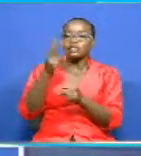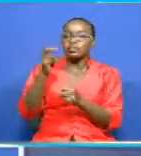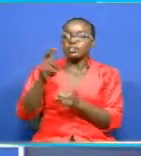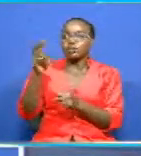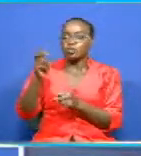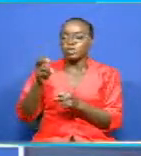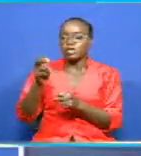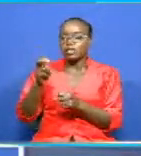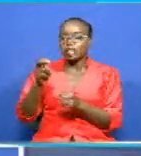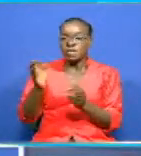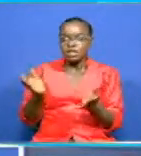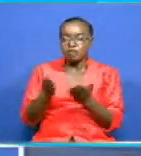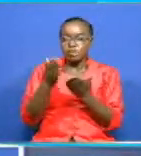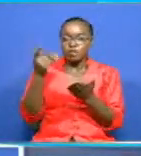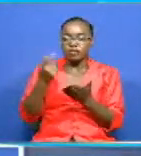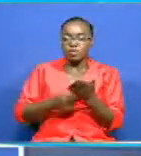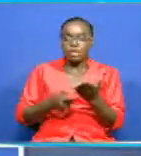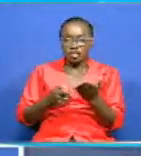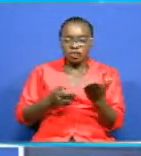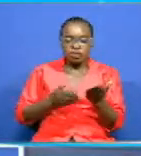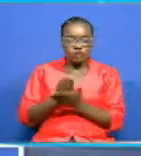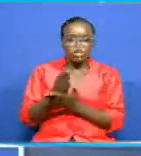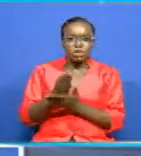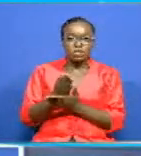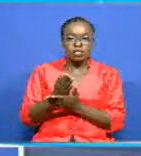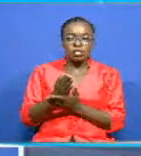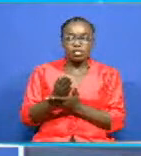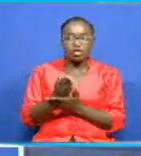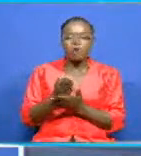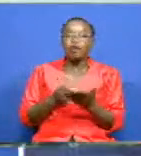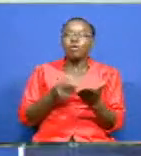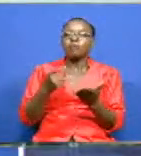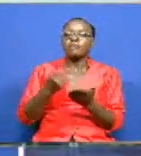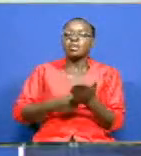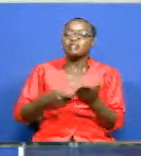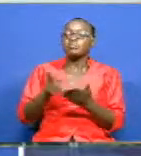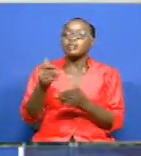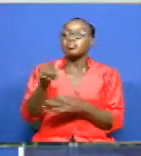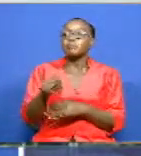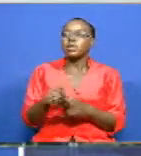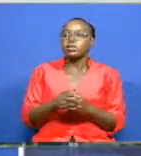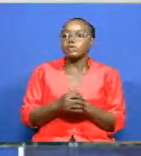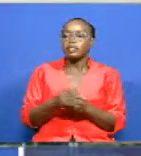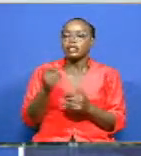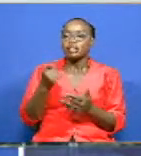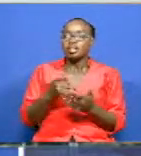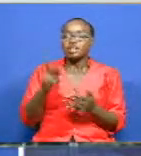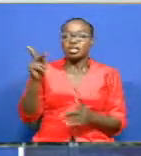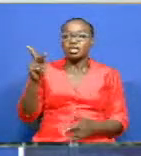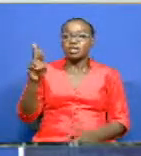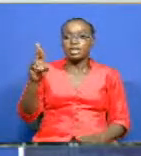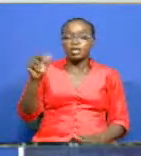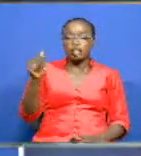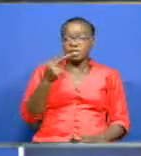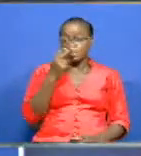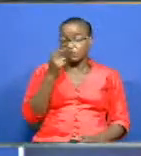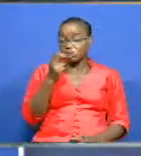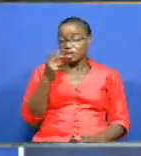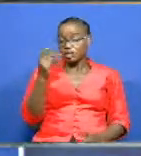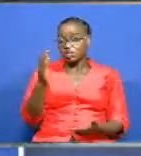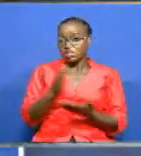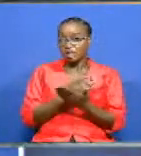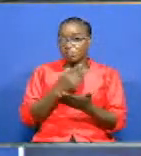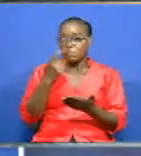tax compliance through disclosure of unpaid taxes. The taxman has for long suspected that some